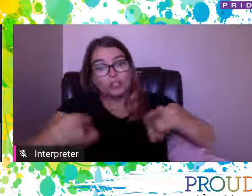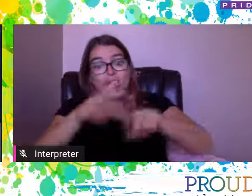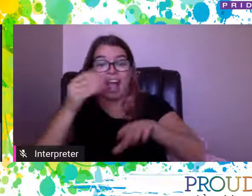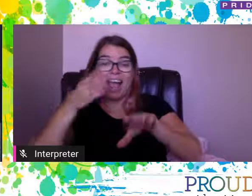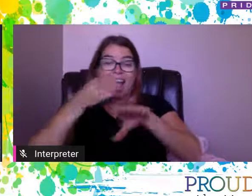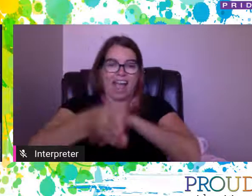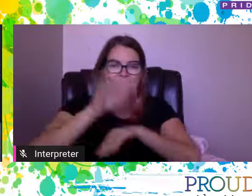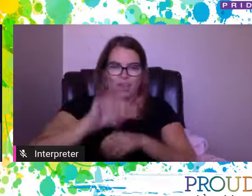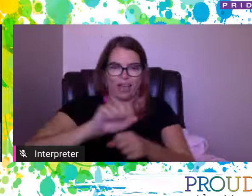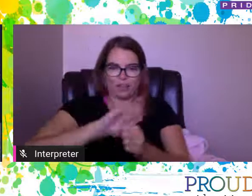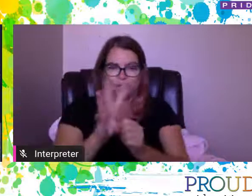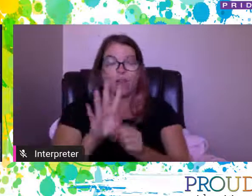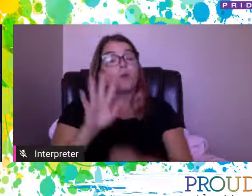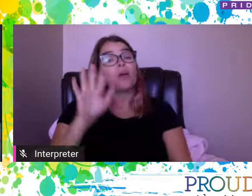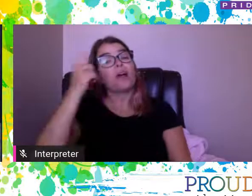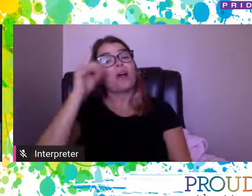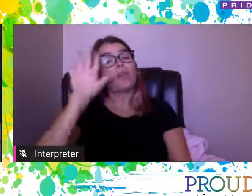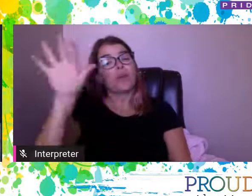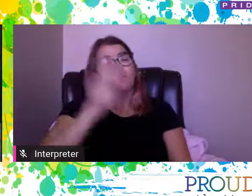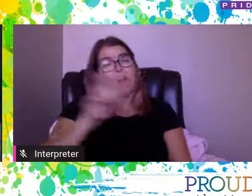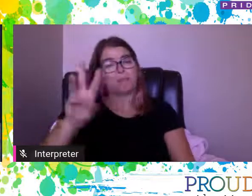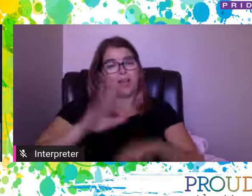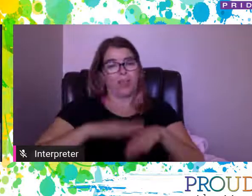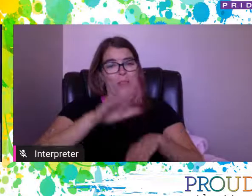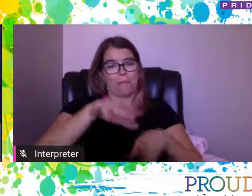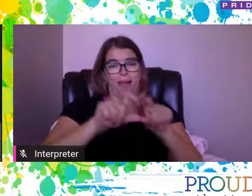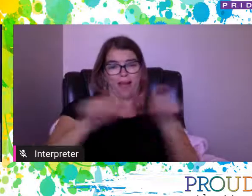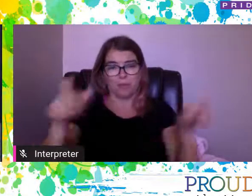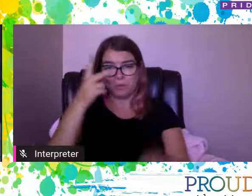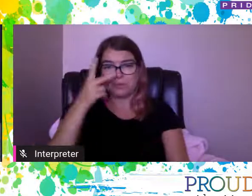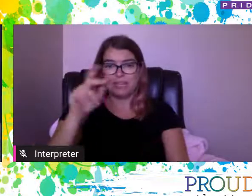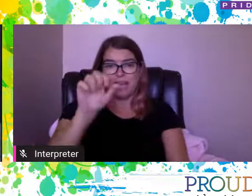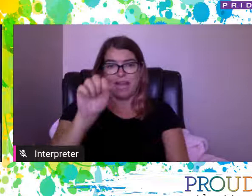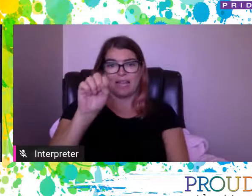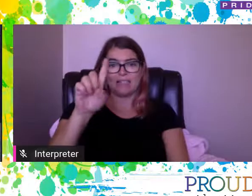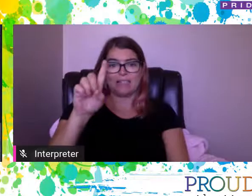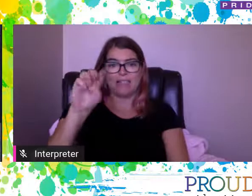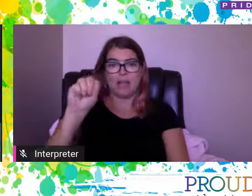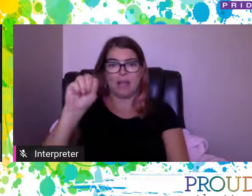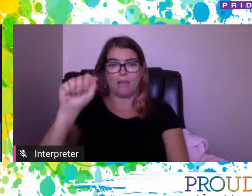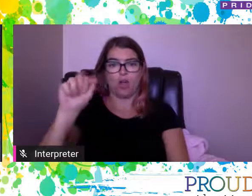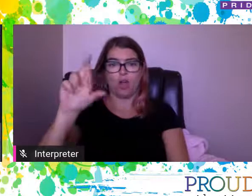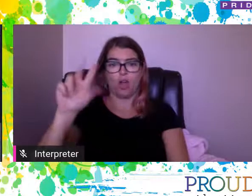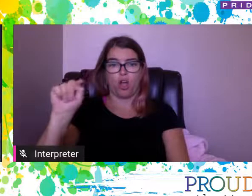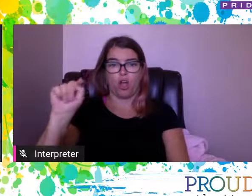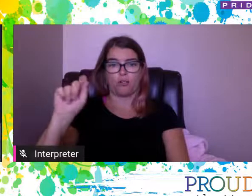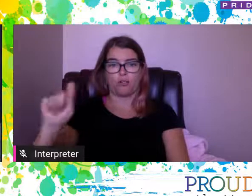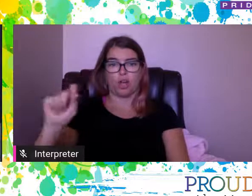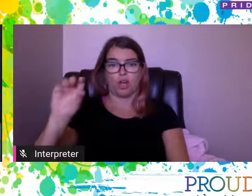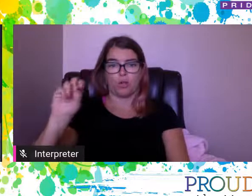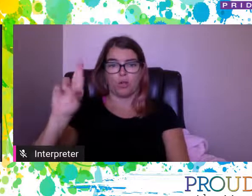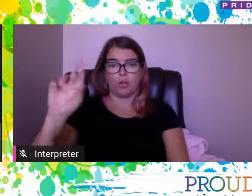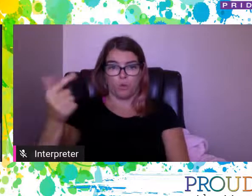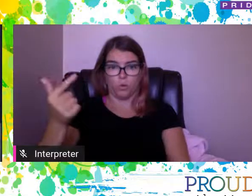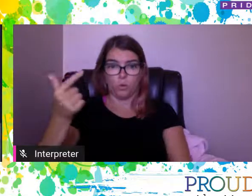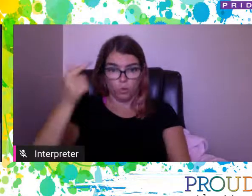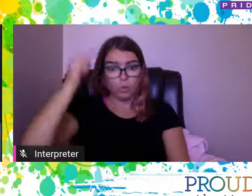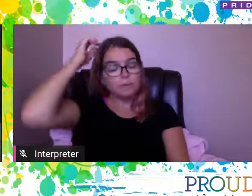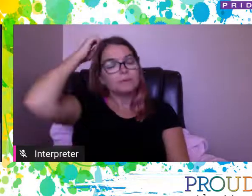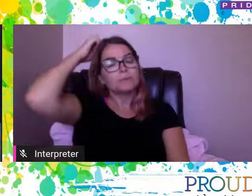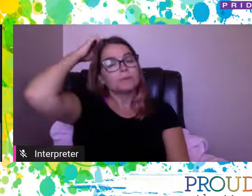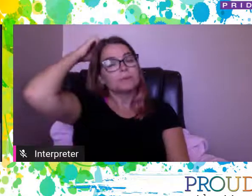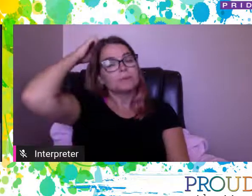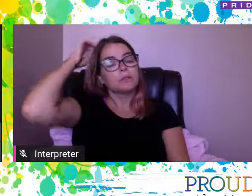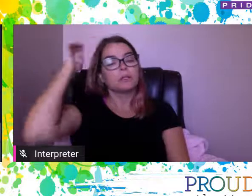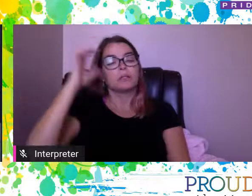their website is on the bottom of your screen at sdmart.org. And I also just wanted to take a quick opportunity